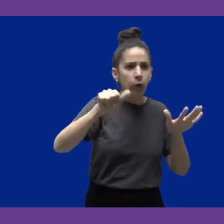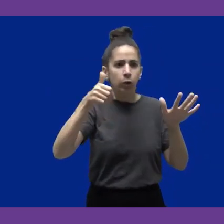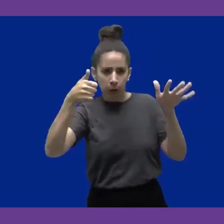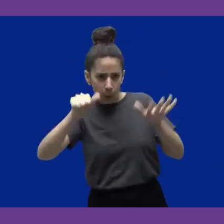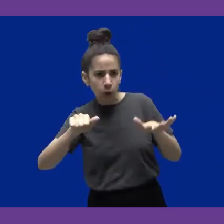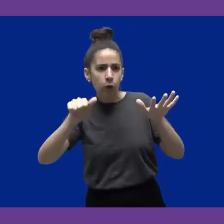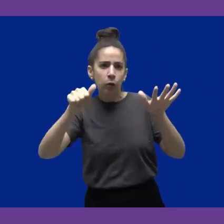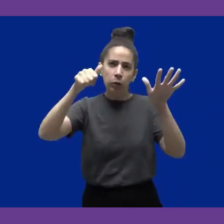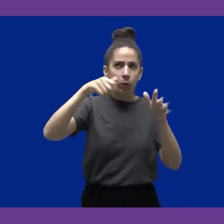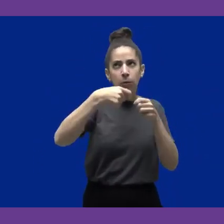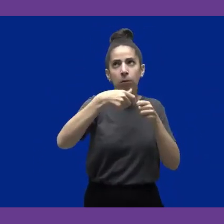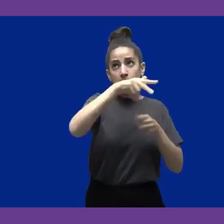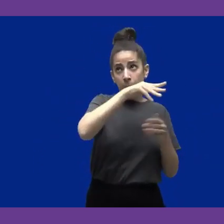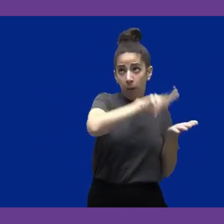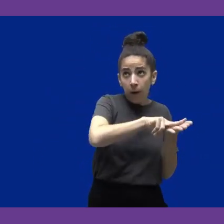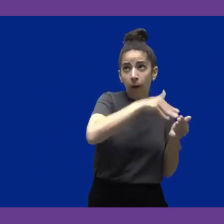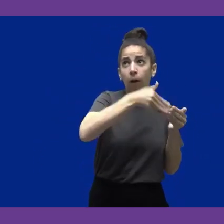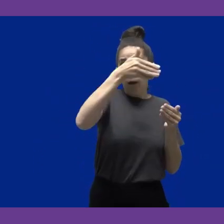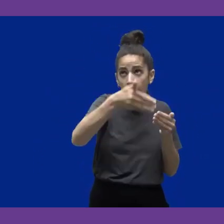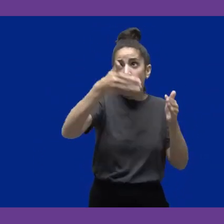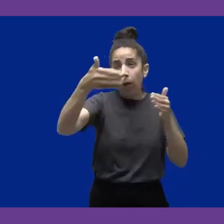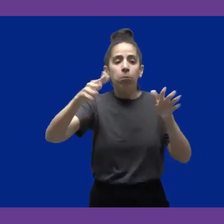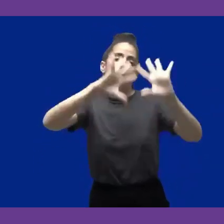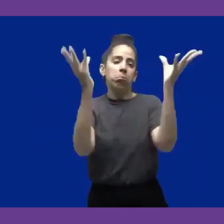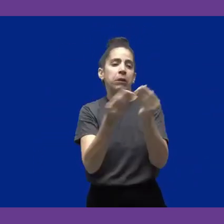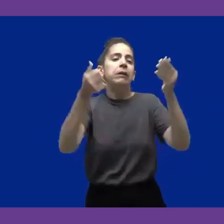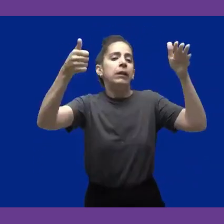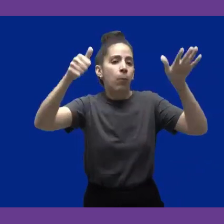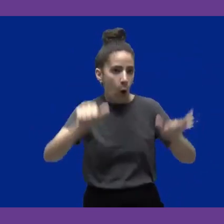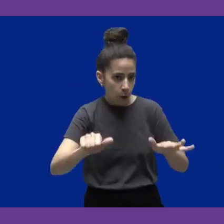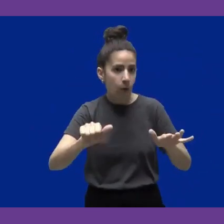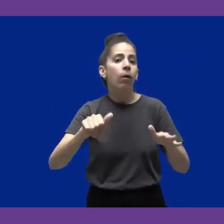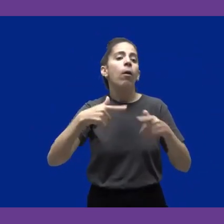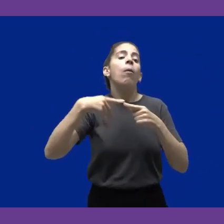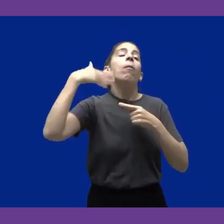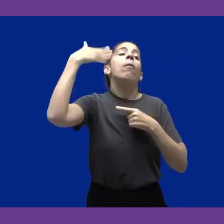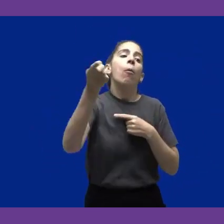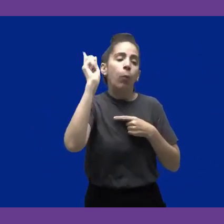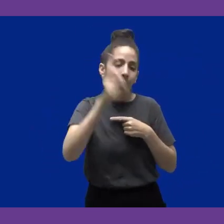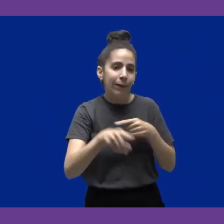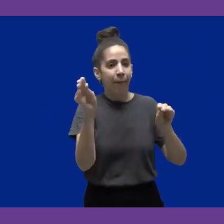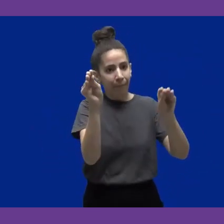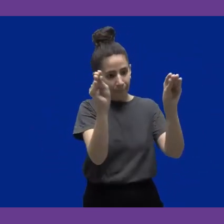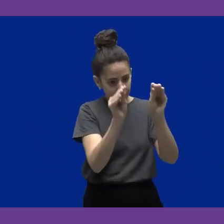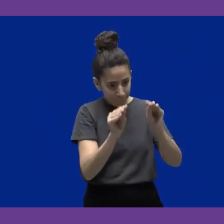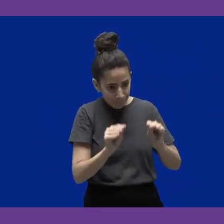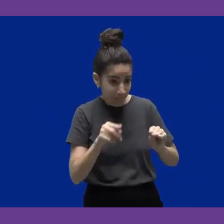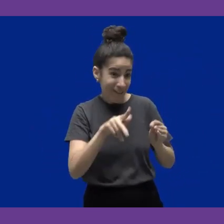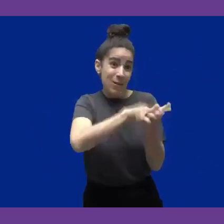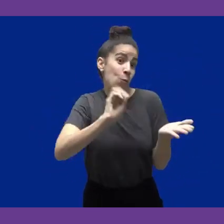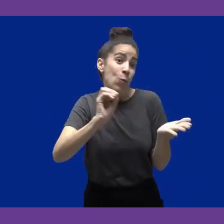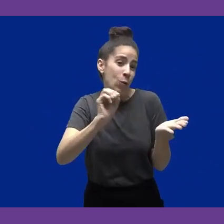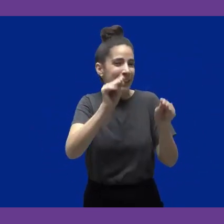the vote, it goes later. It needs to be modified according to the comments received, and then it is launched to a formal vote.